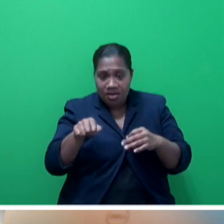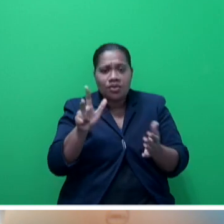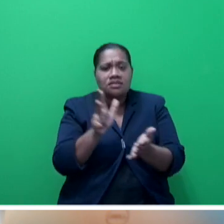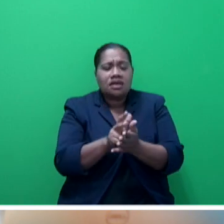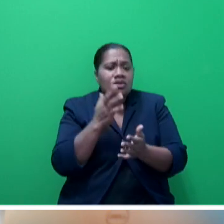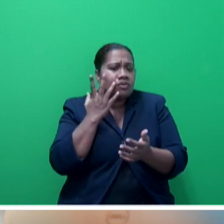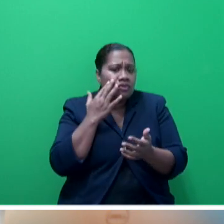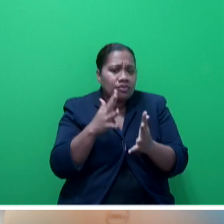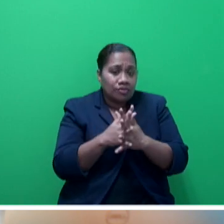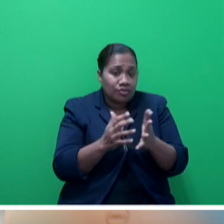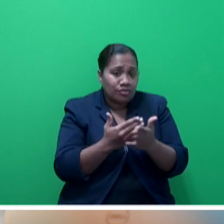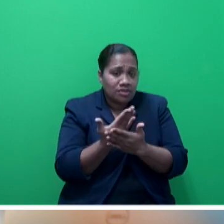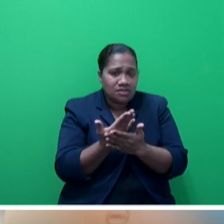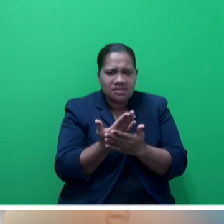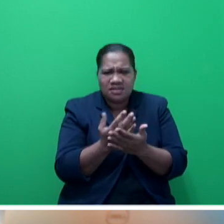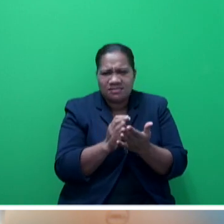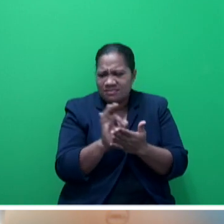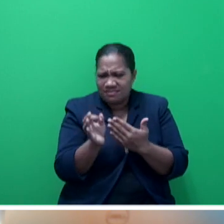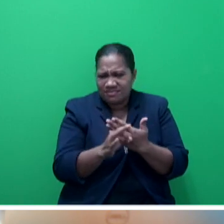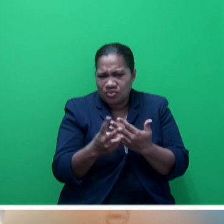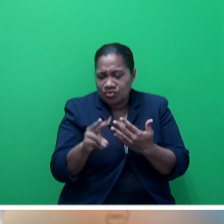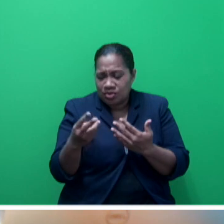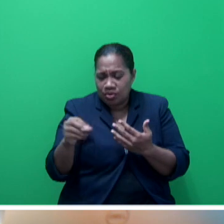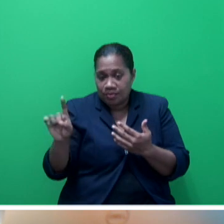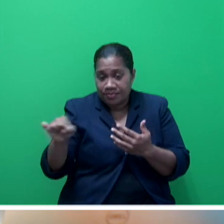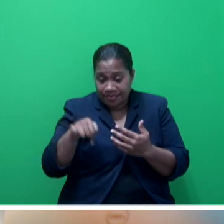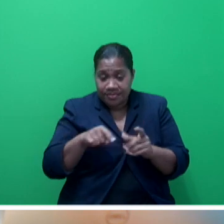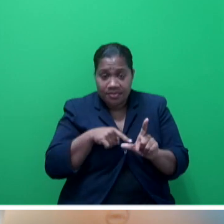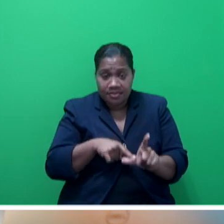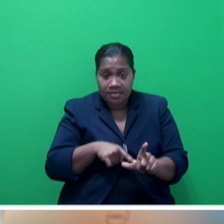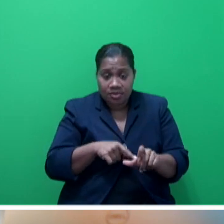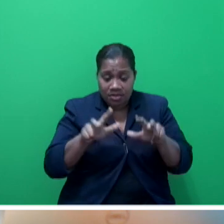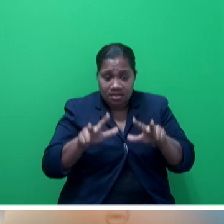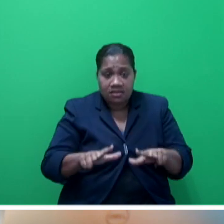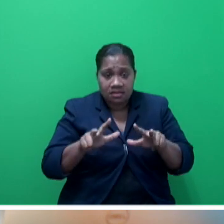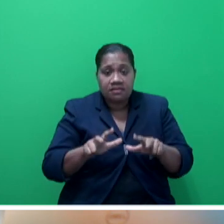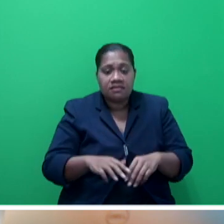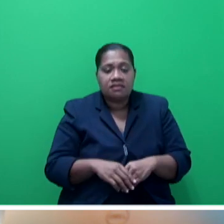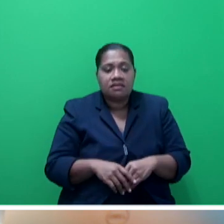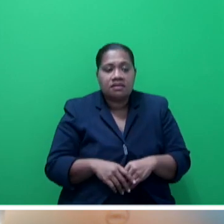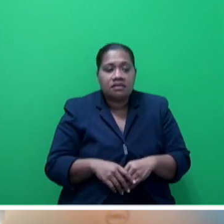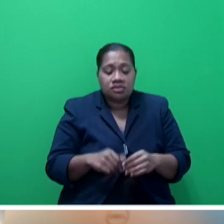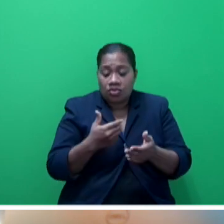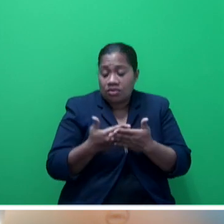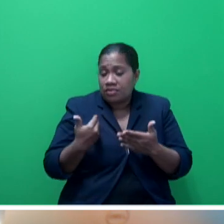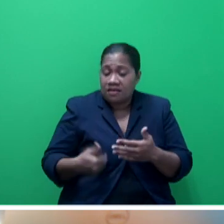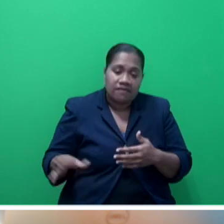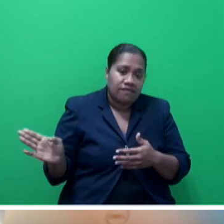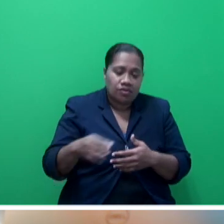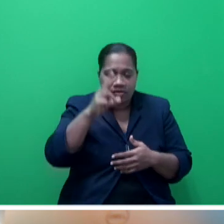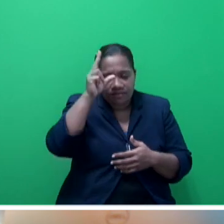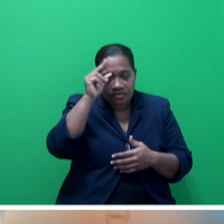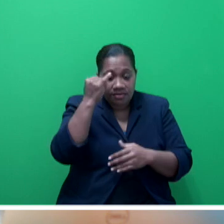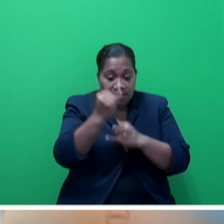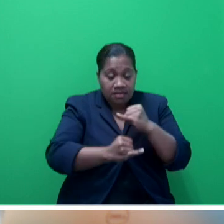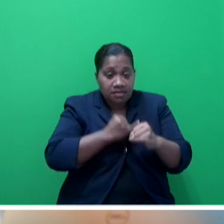this year as a 5-year carbon trade contract between the Fijian Government on behalf of all Fijians and the International